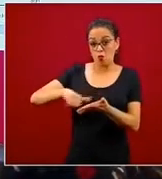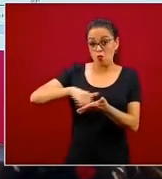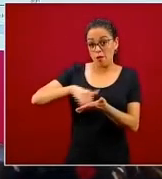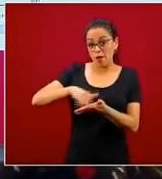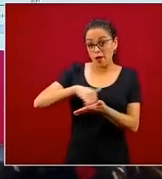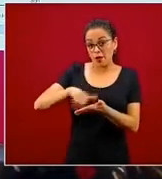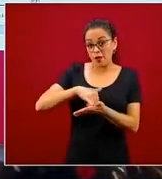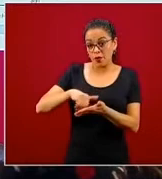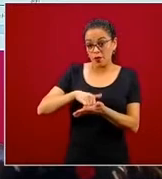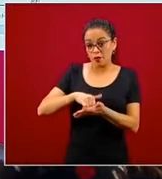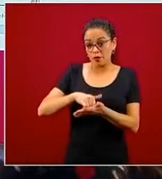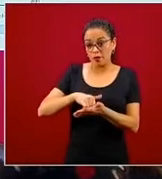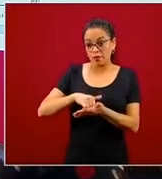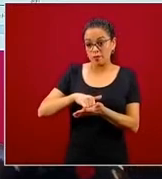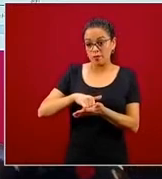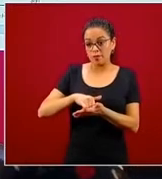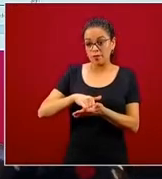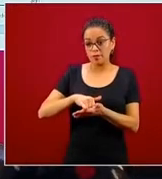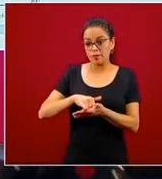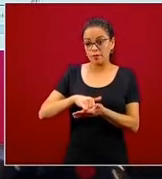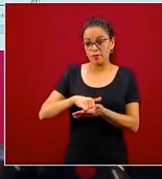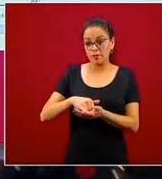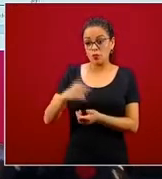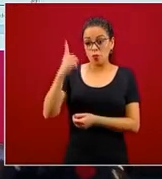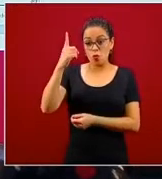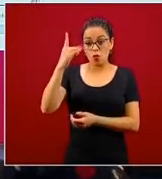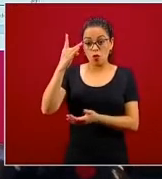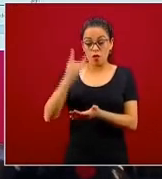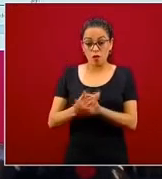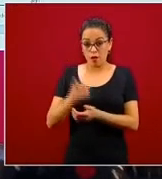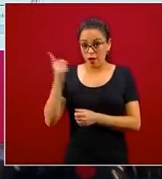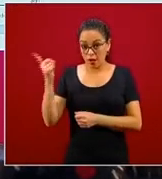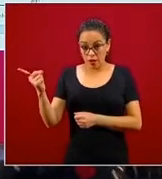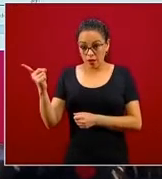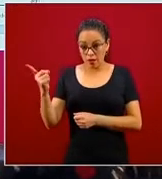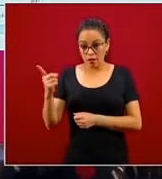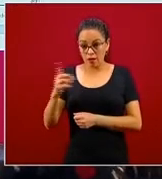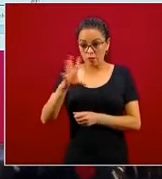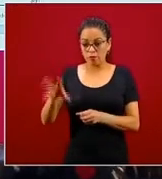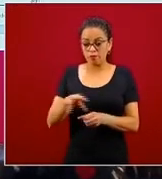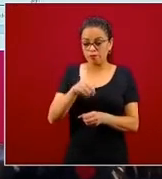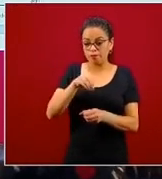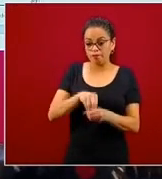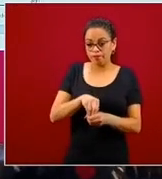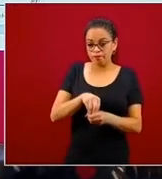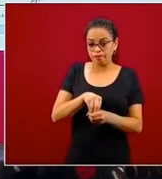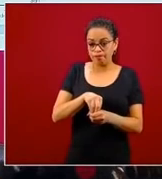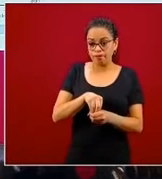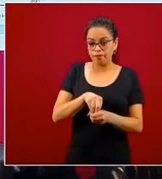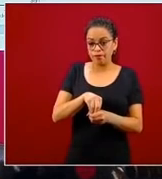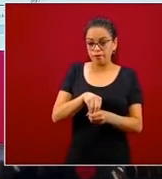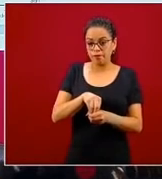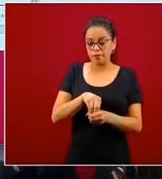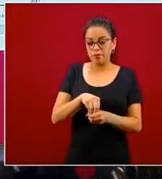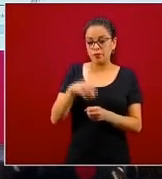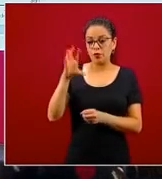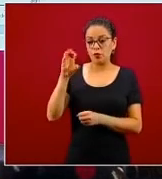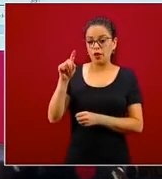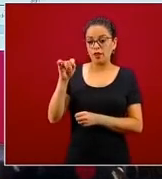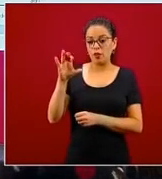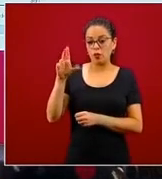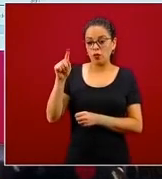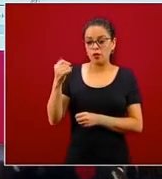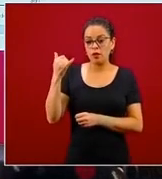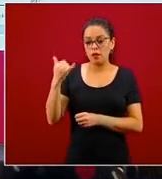can see that in the state of New York, it is not only New York, it is also including in